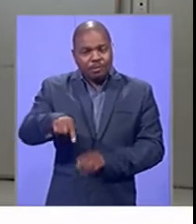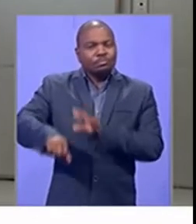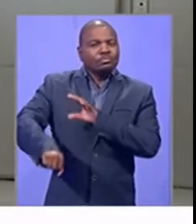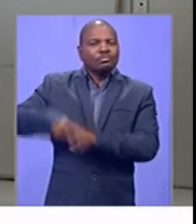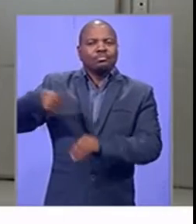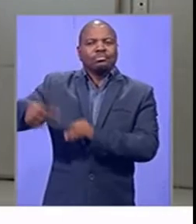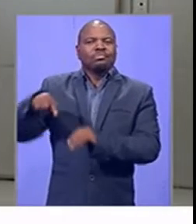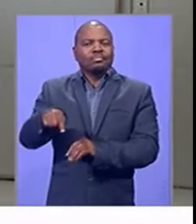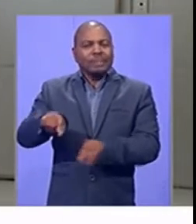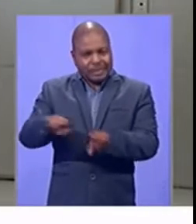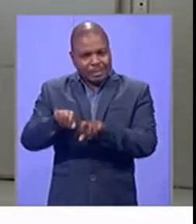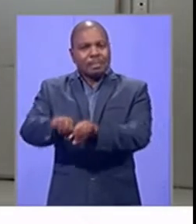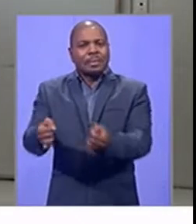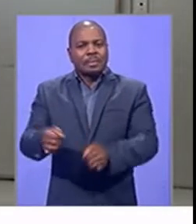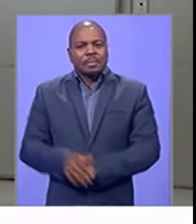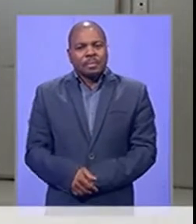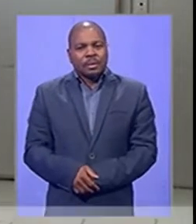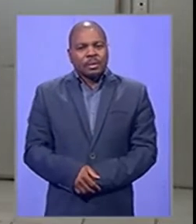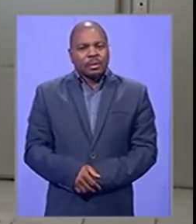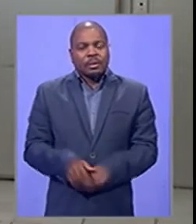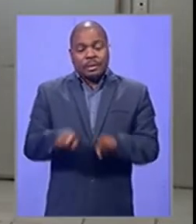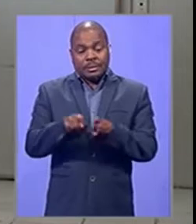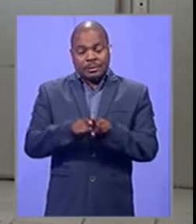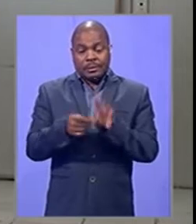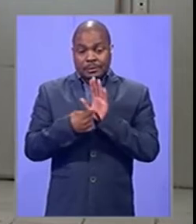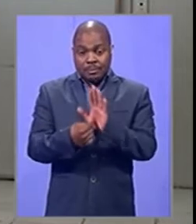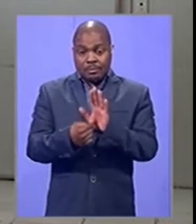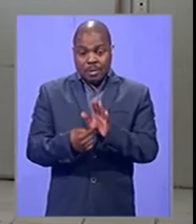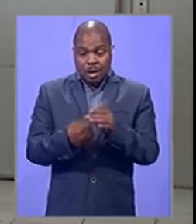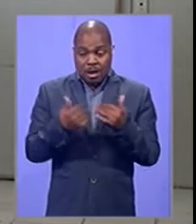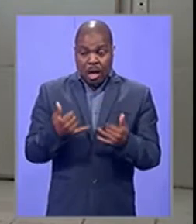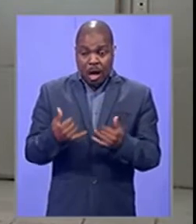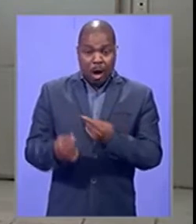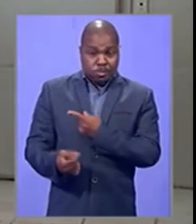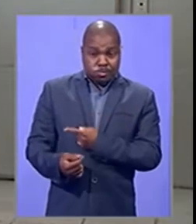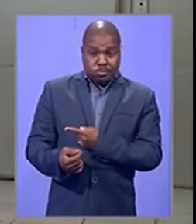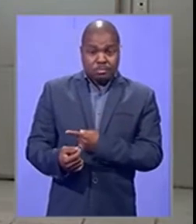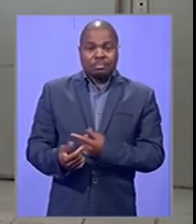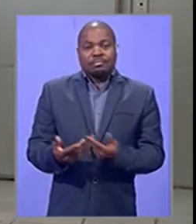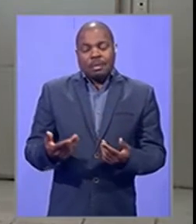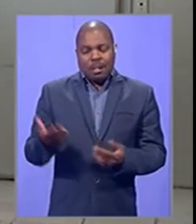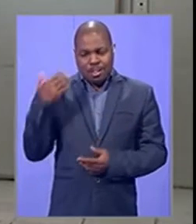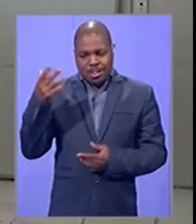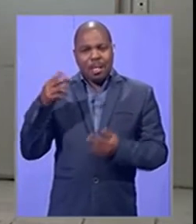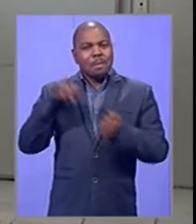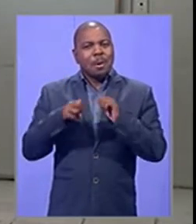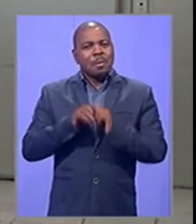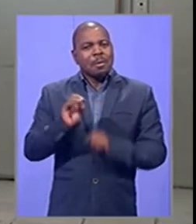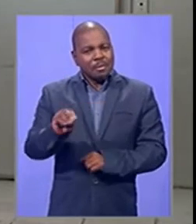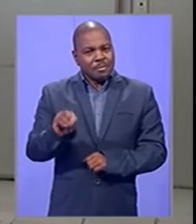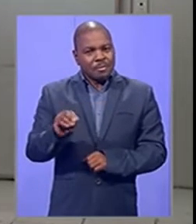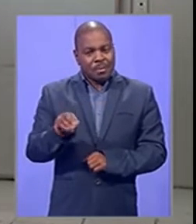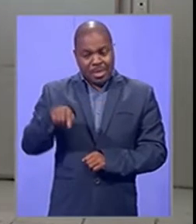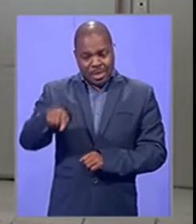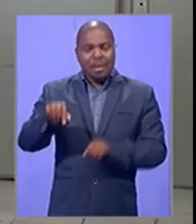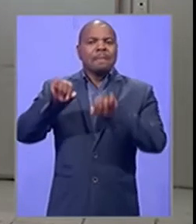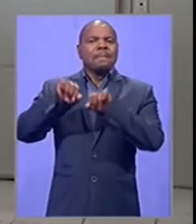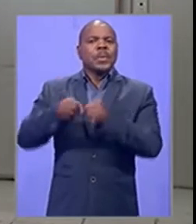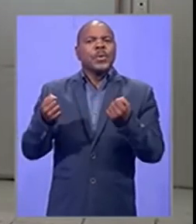breaks down. For instance, the one that we're sitting at now, there was a problem. It broke